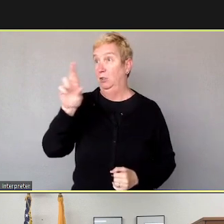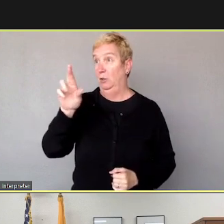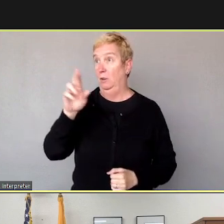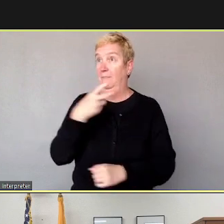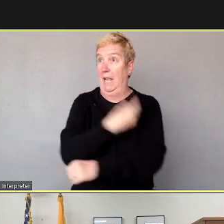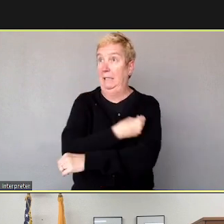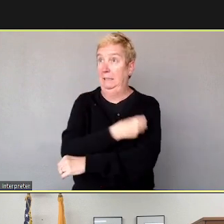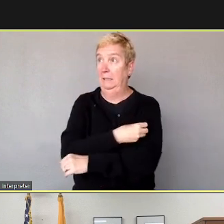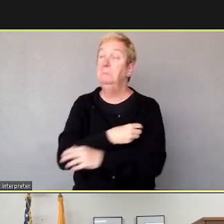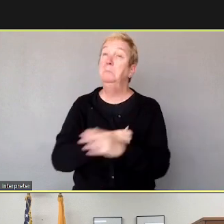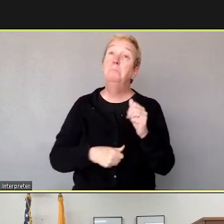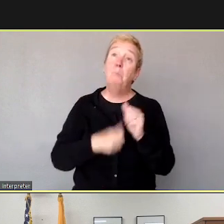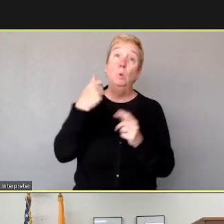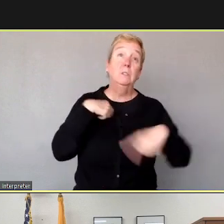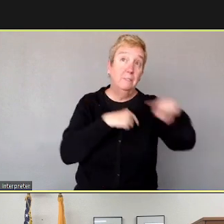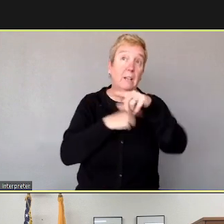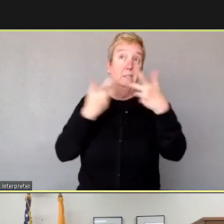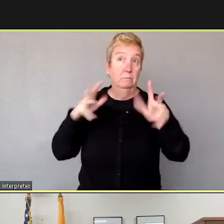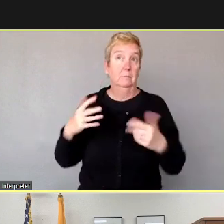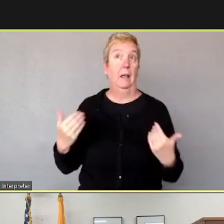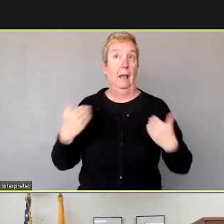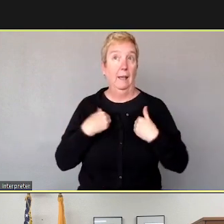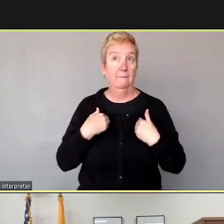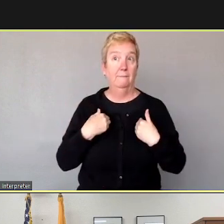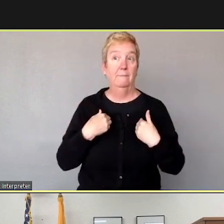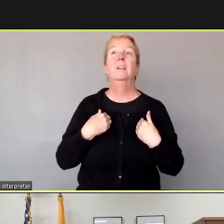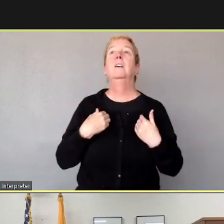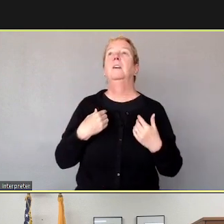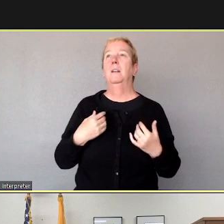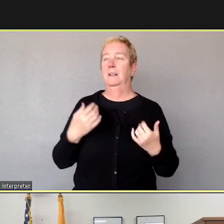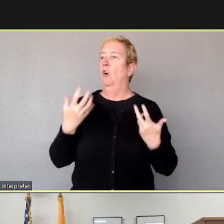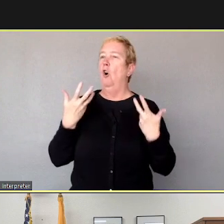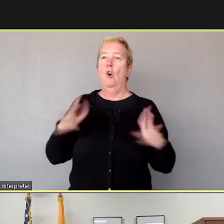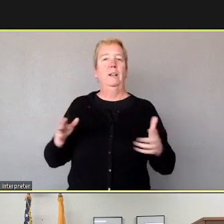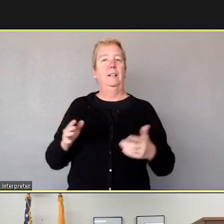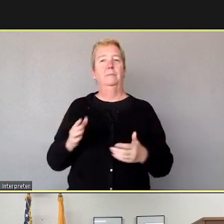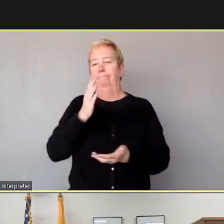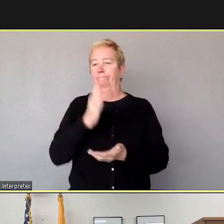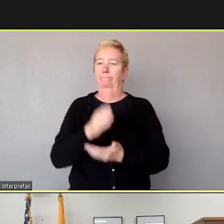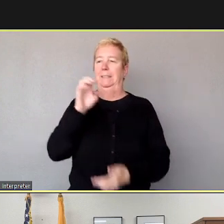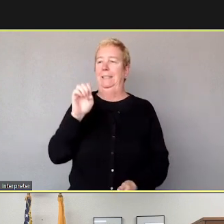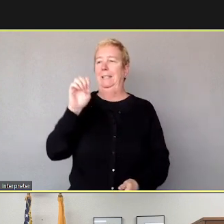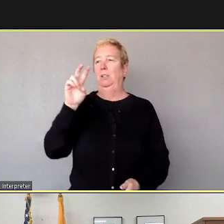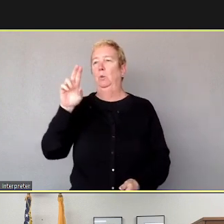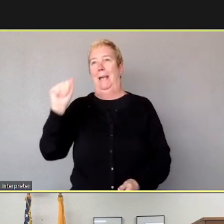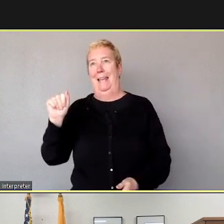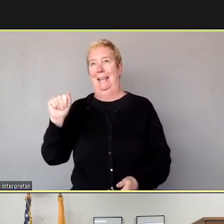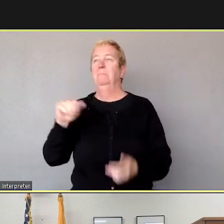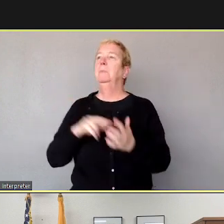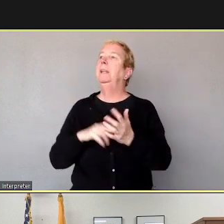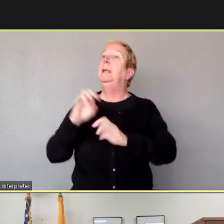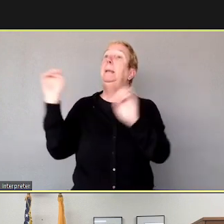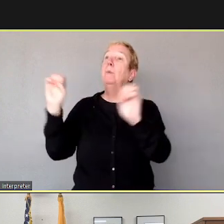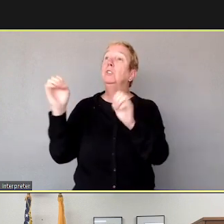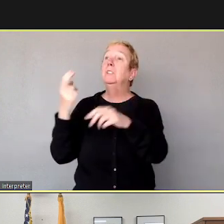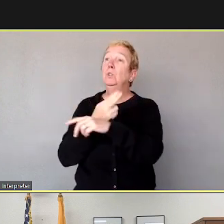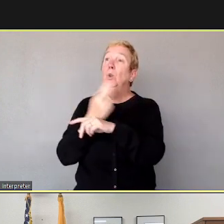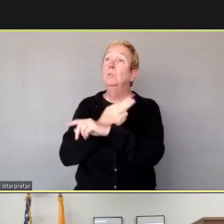received, actually most of us, is now off of EUA status, has full FDA approval. And